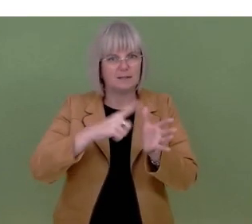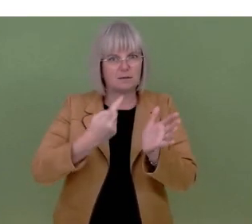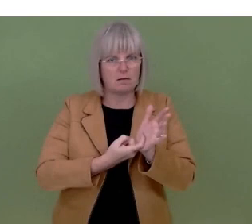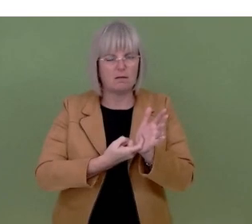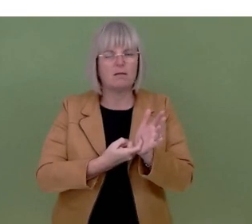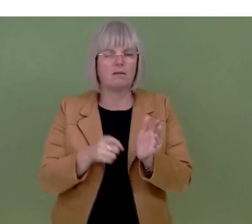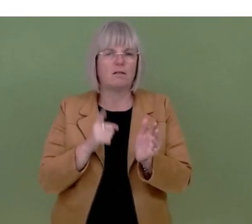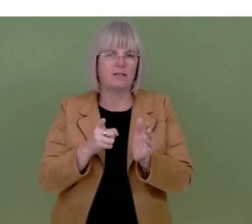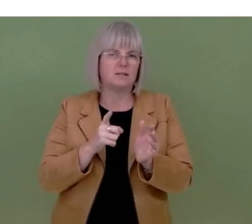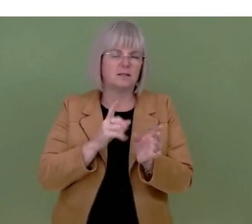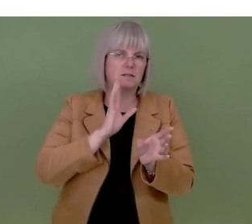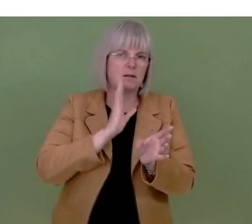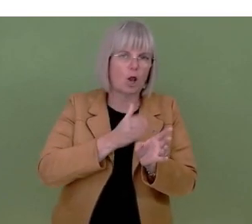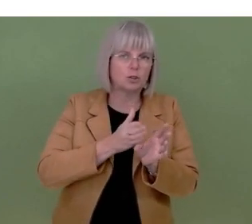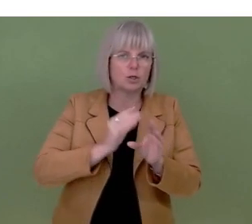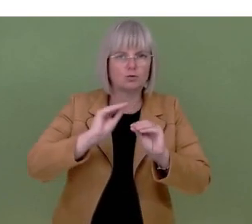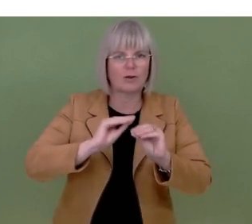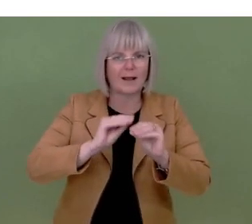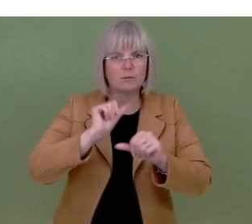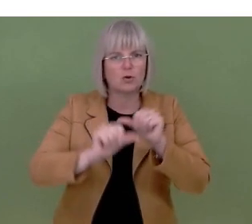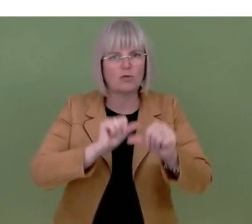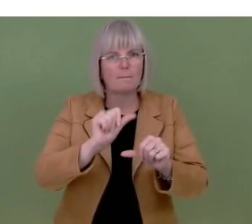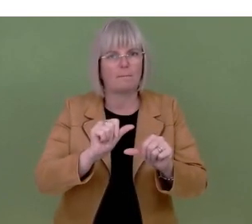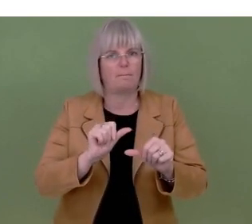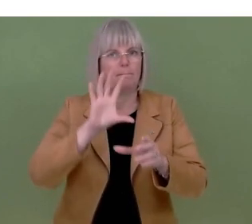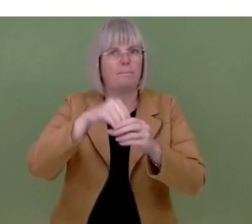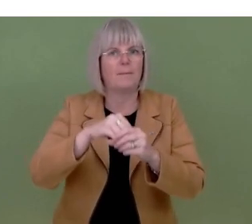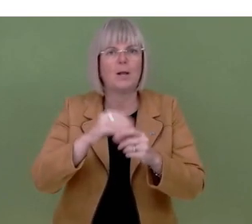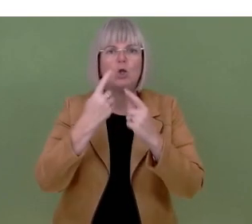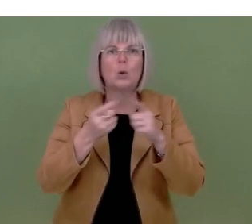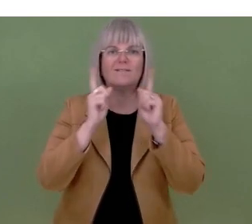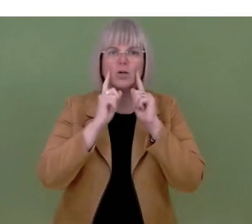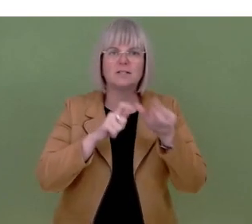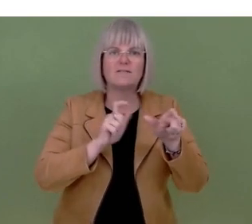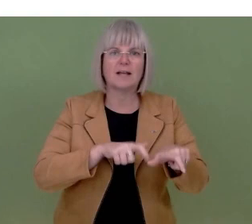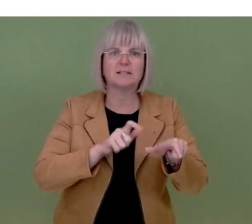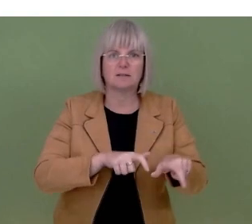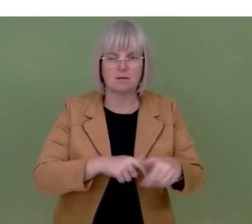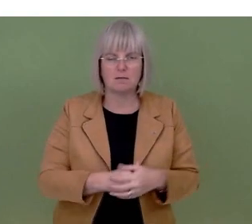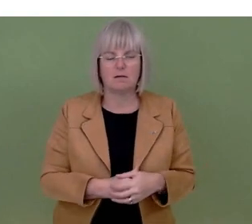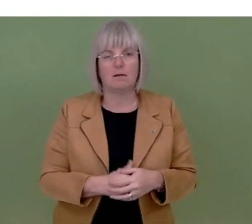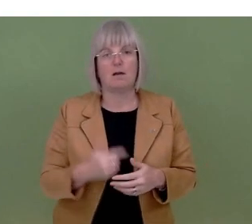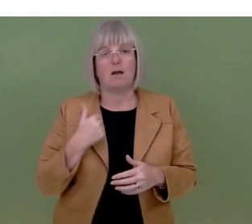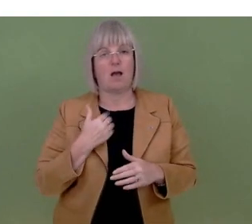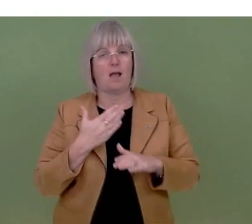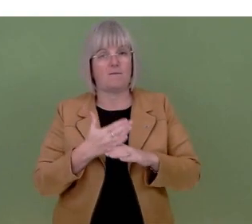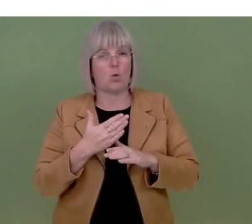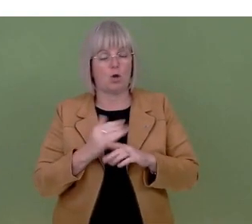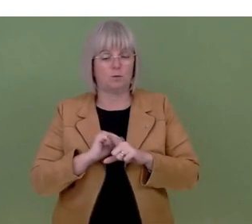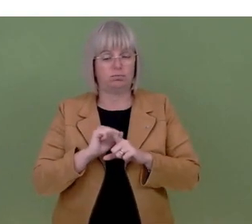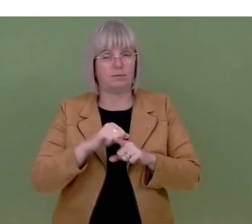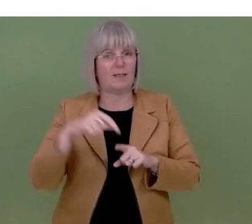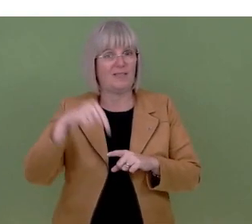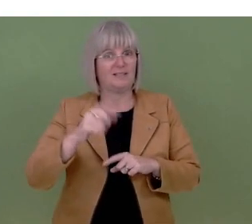training program group within the University of Exeter. And I've worked on this presentation and worked over a couple